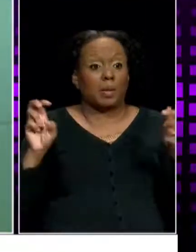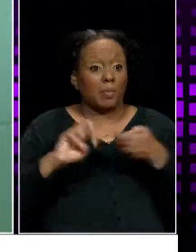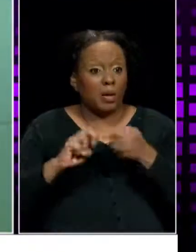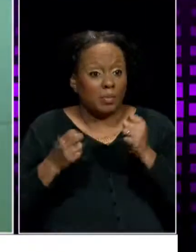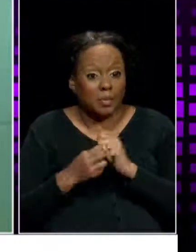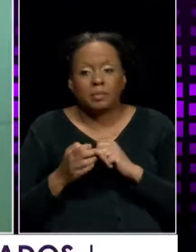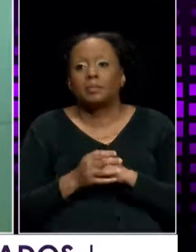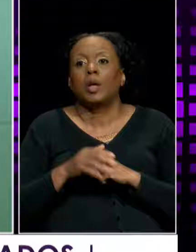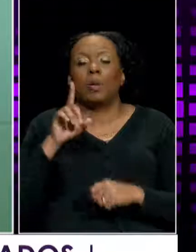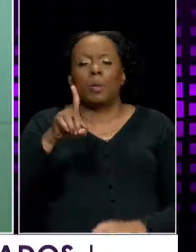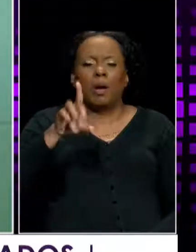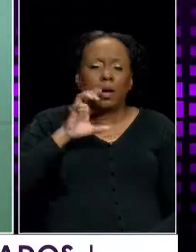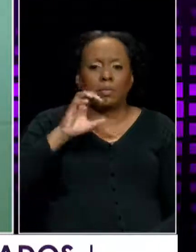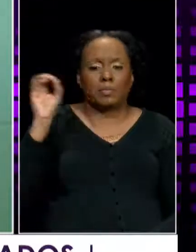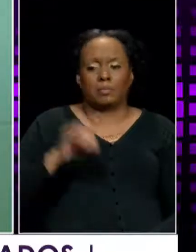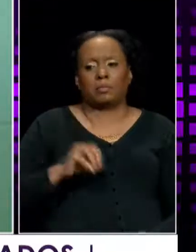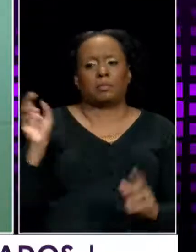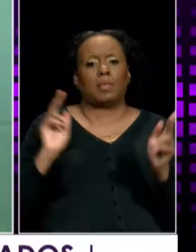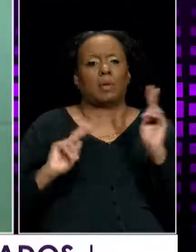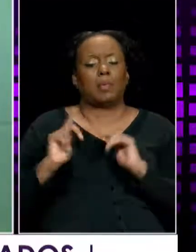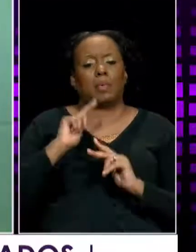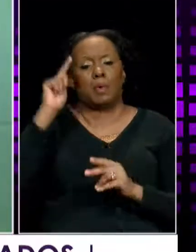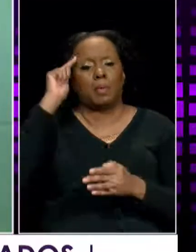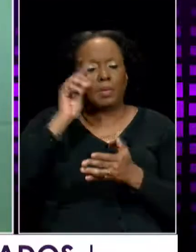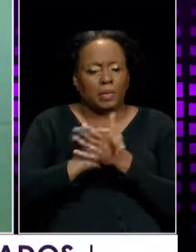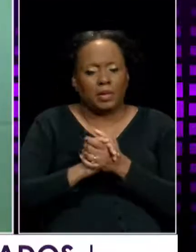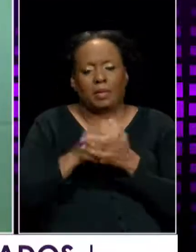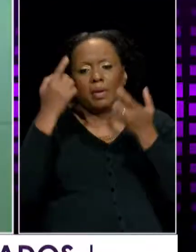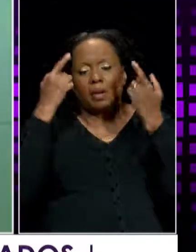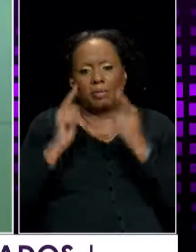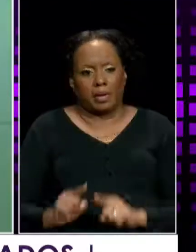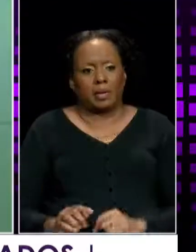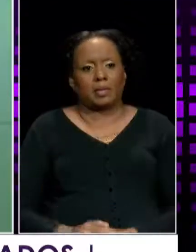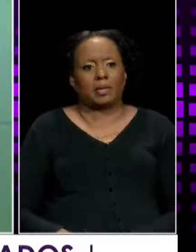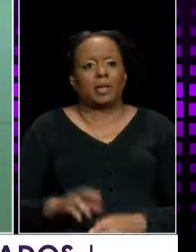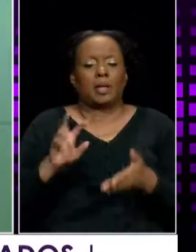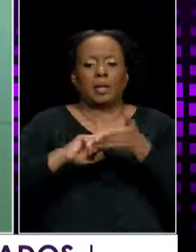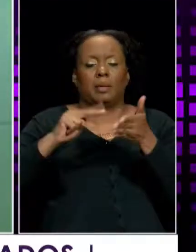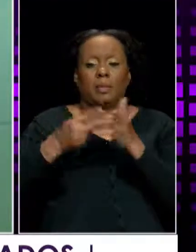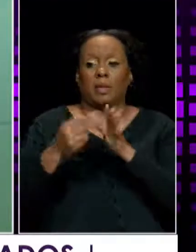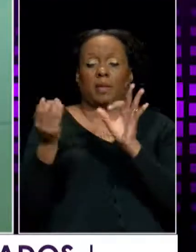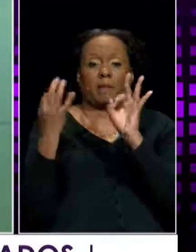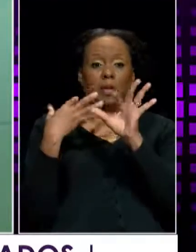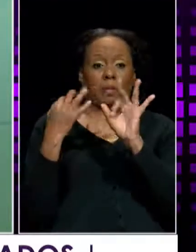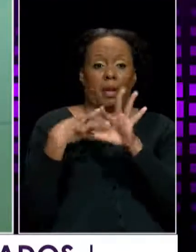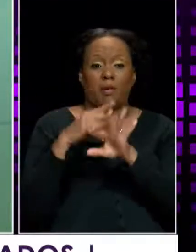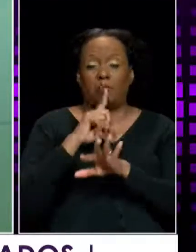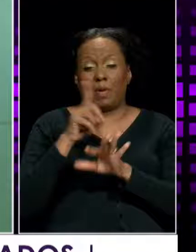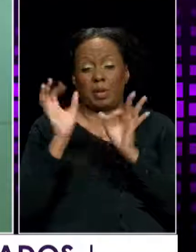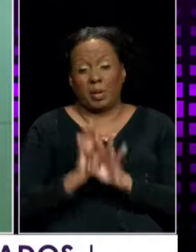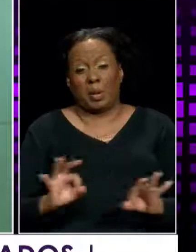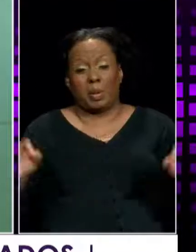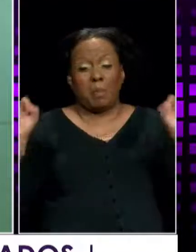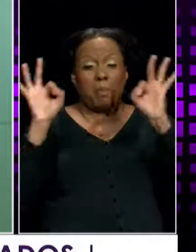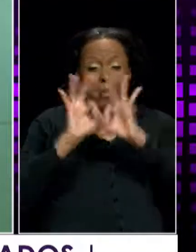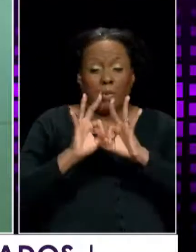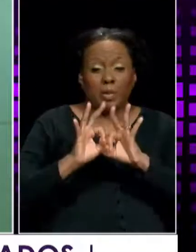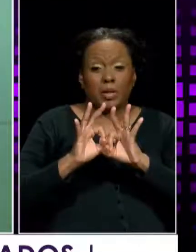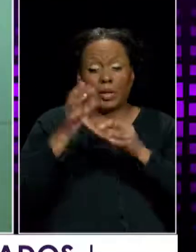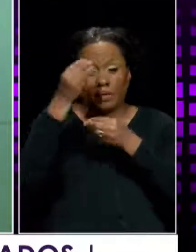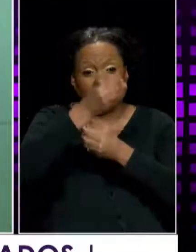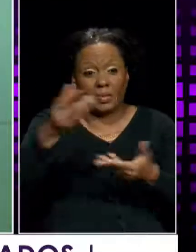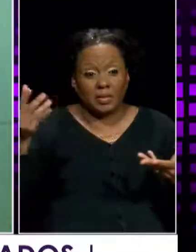of respondents agreed. So this shows that the feedback from this poll will be relevant information because everyone